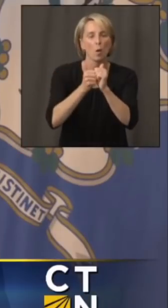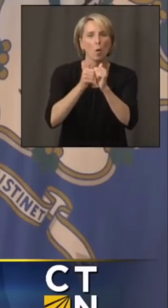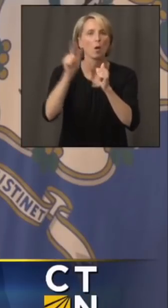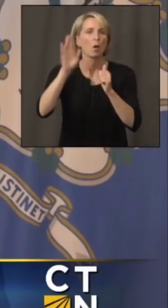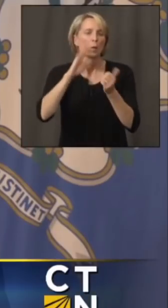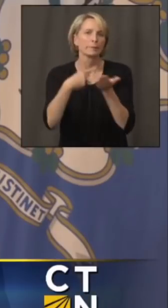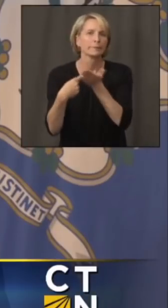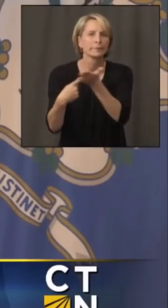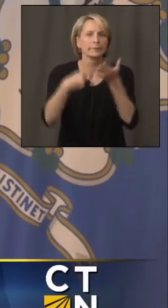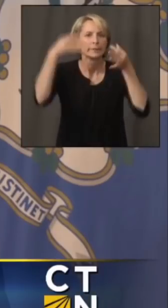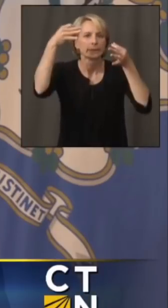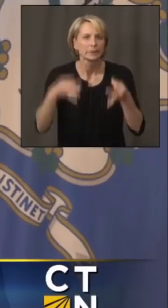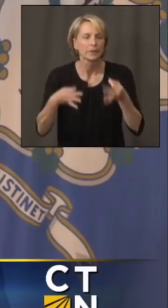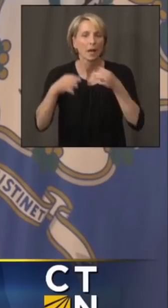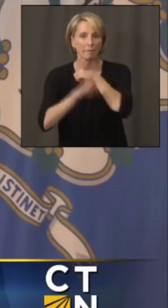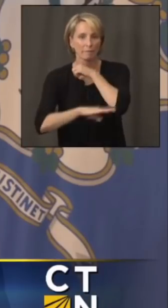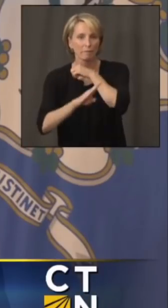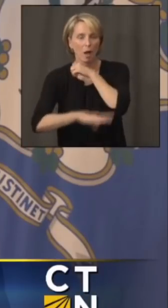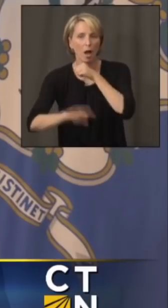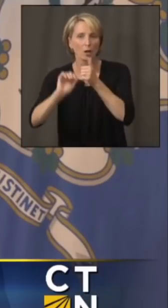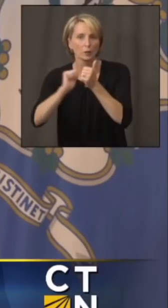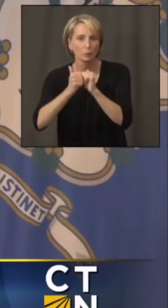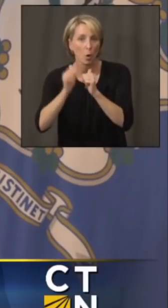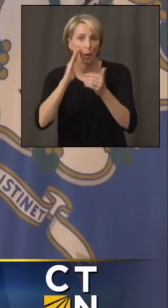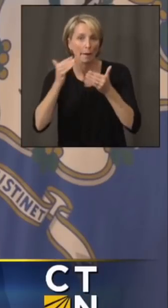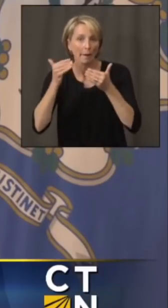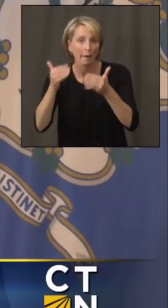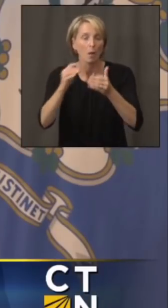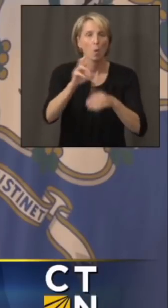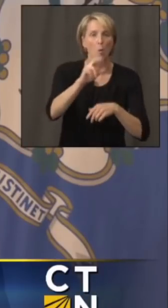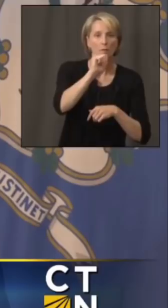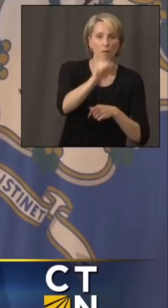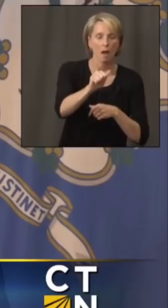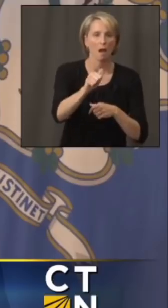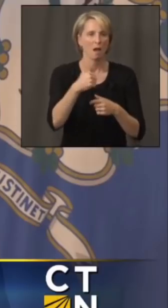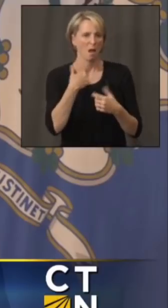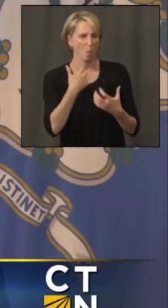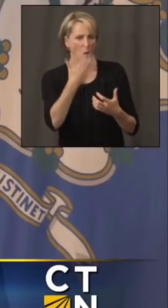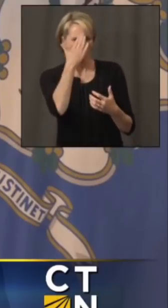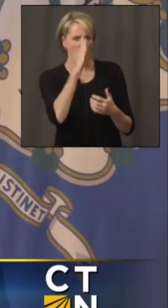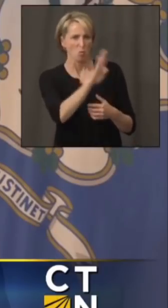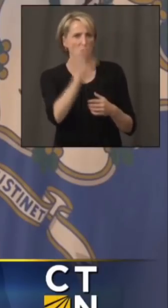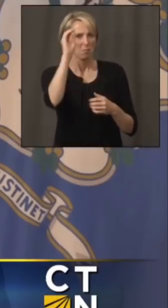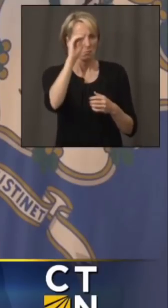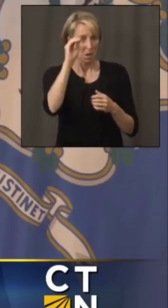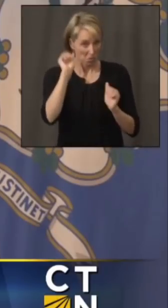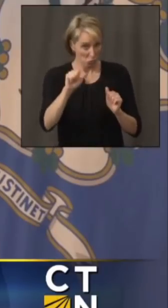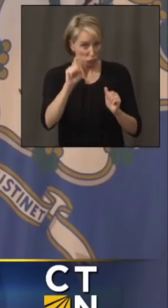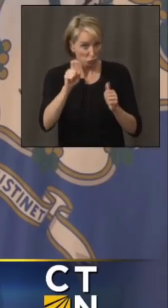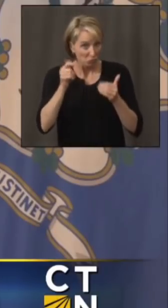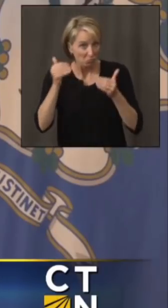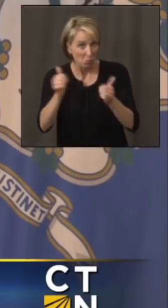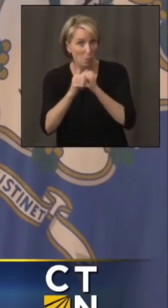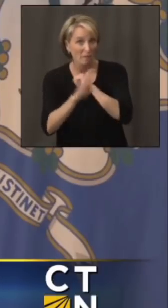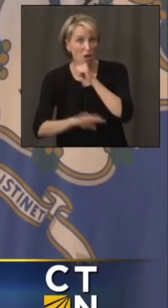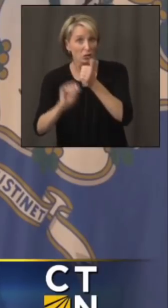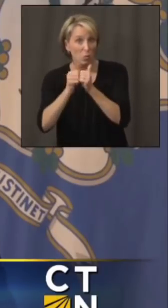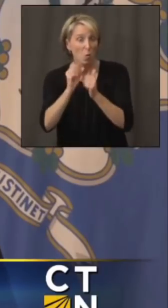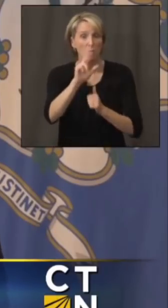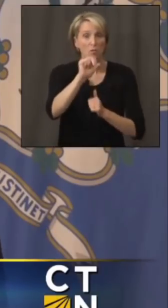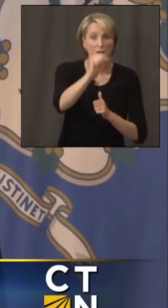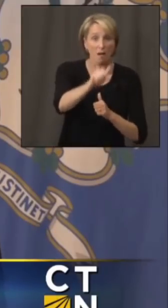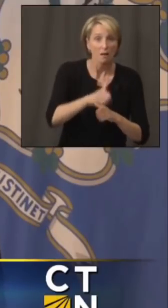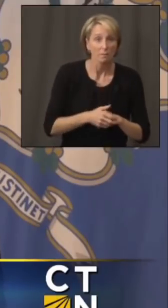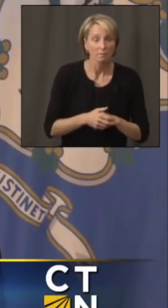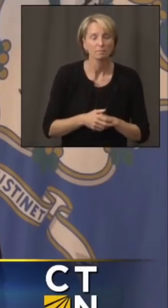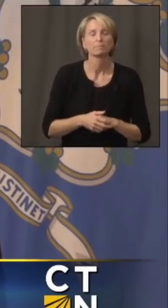this week. Have you signed off on any plan, and what restrictions would you like to see? Well, I can tell you that Deirdre